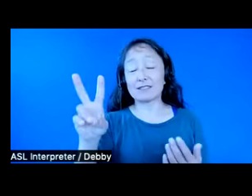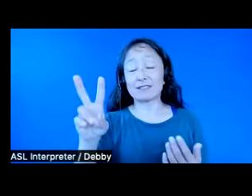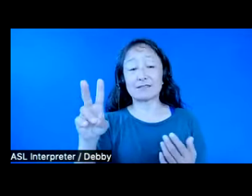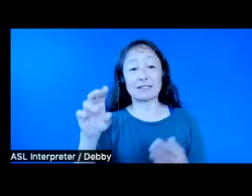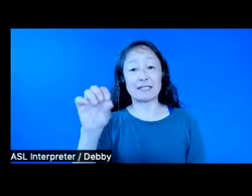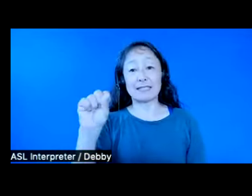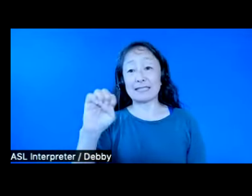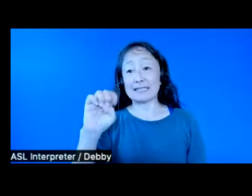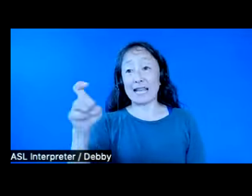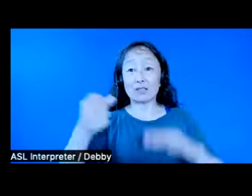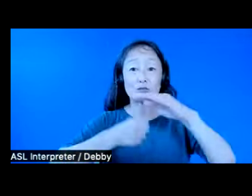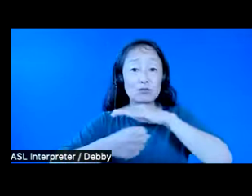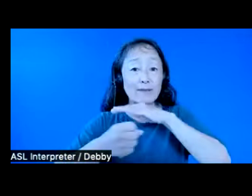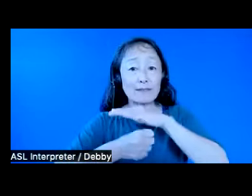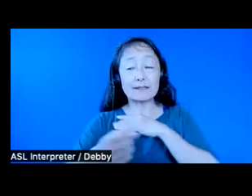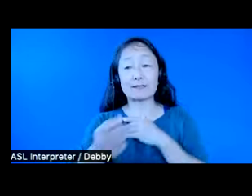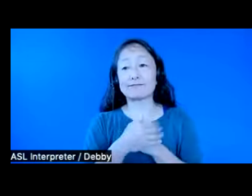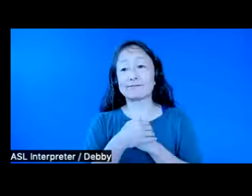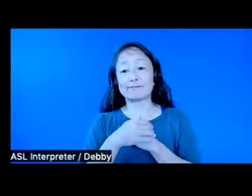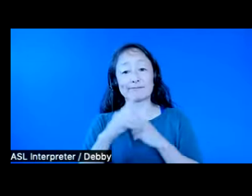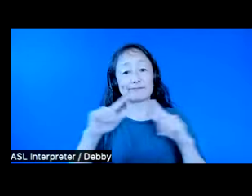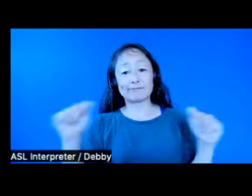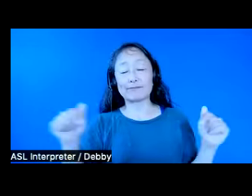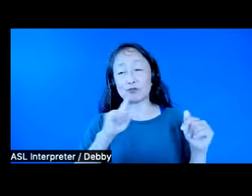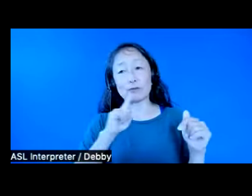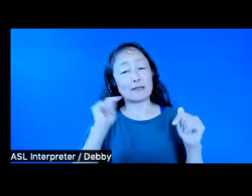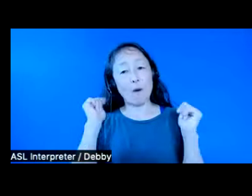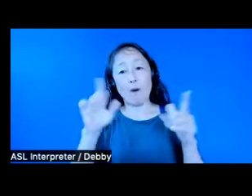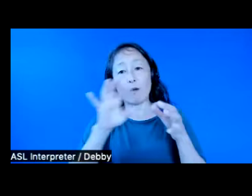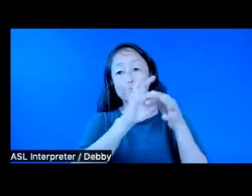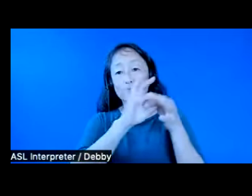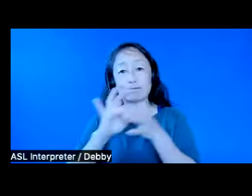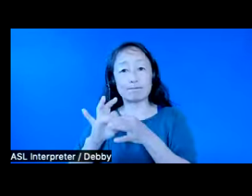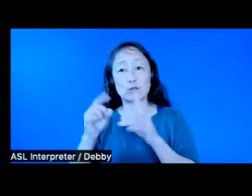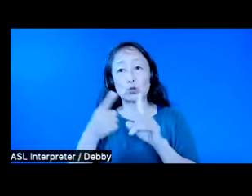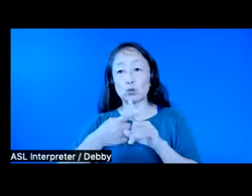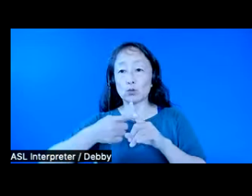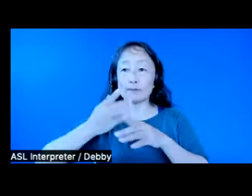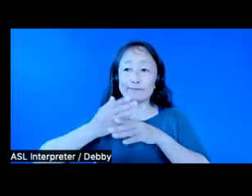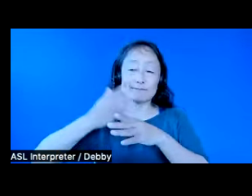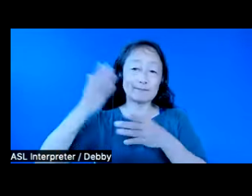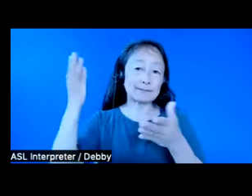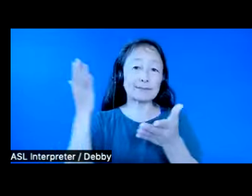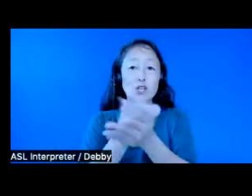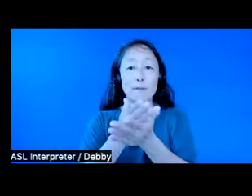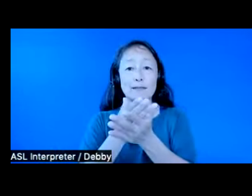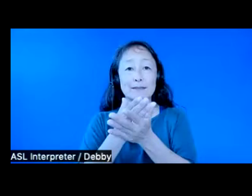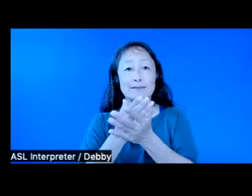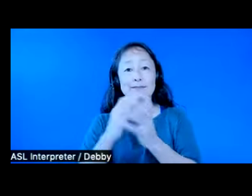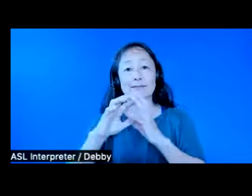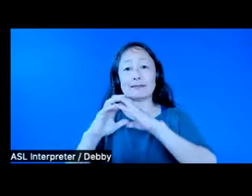really relative and relevant to ending the intersectional violence. So the first thing I'm going to do